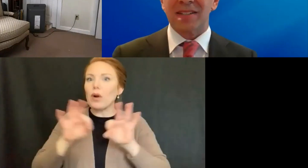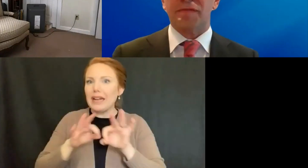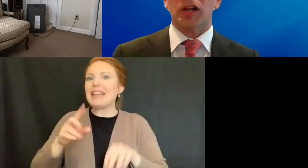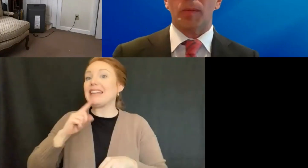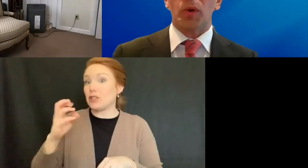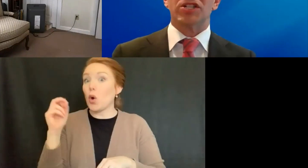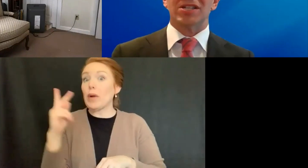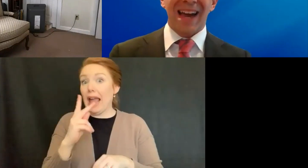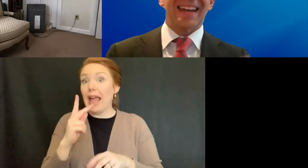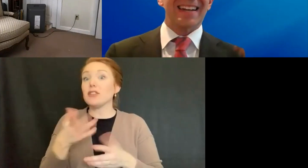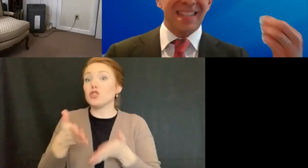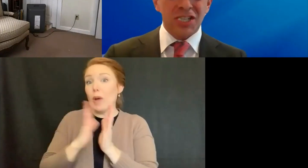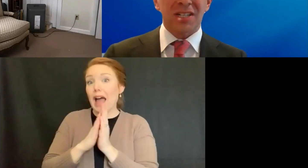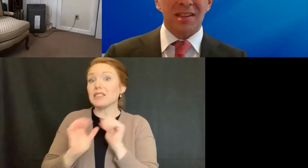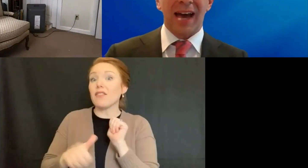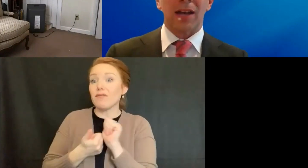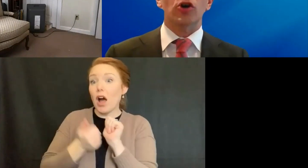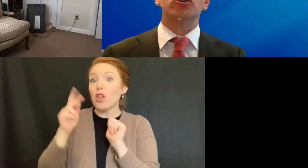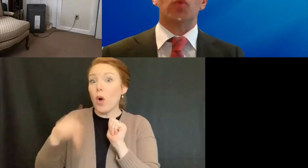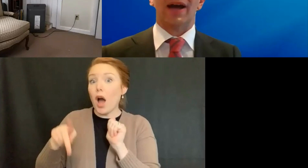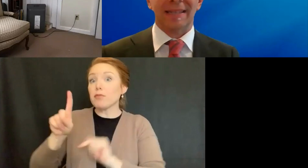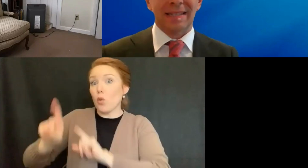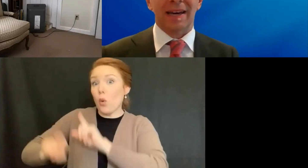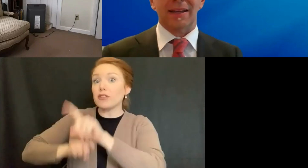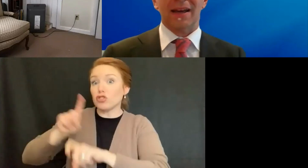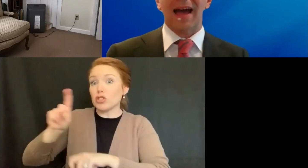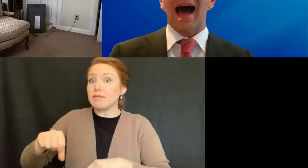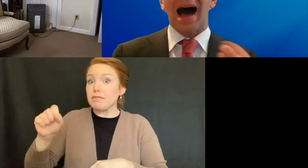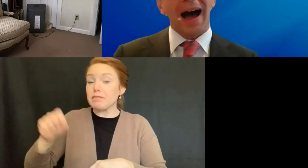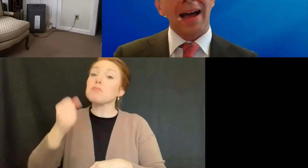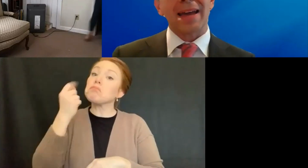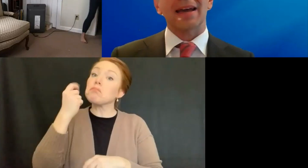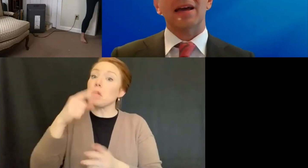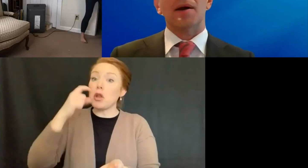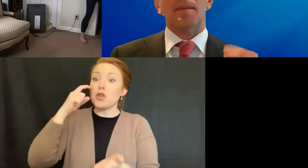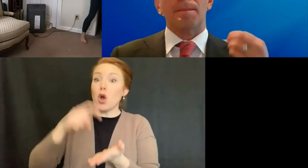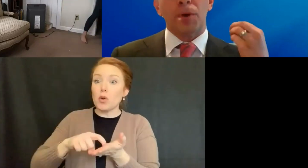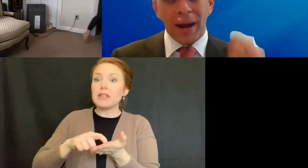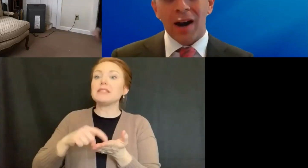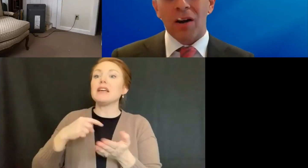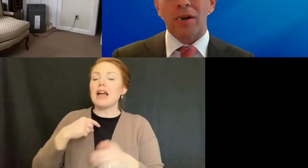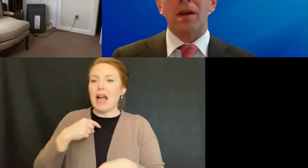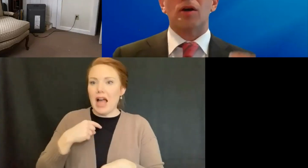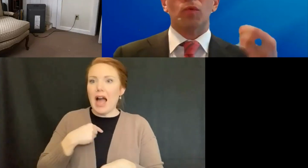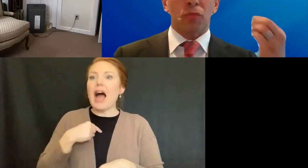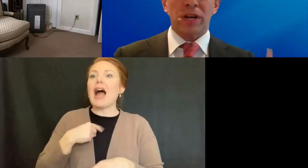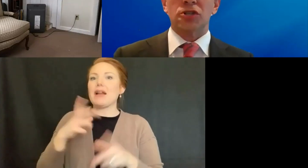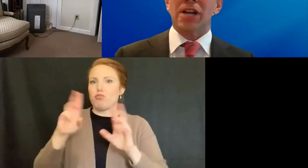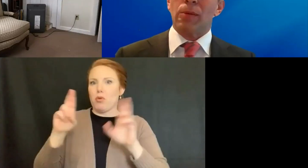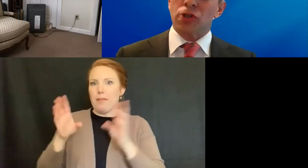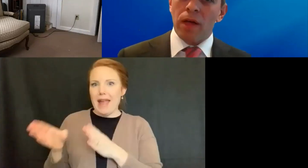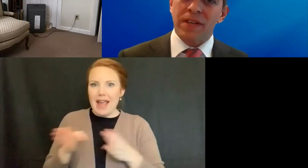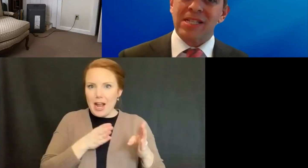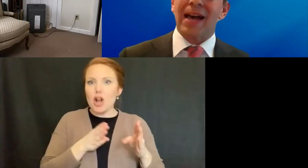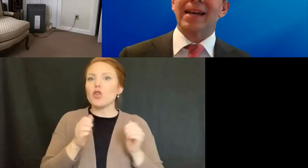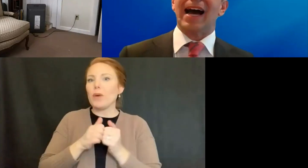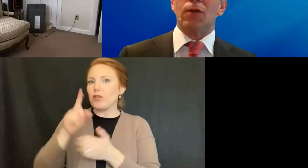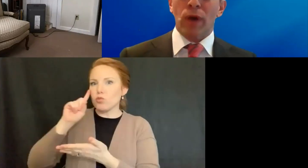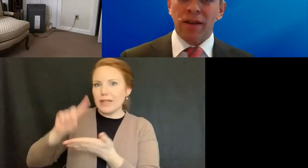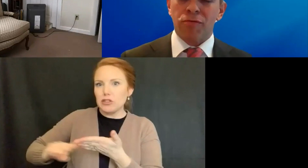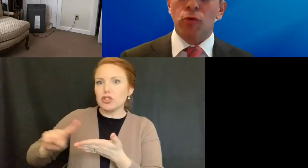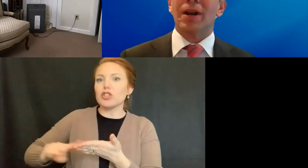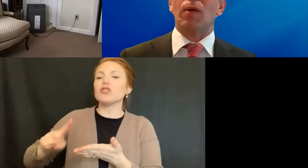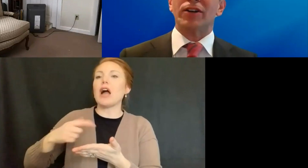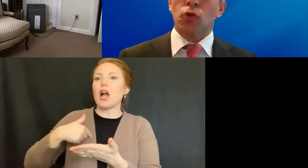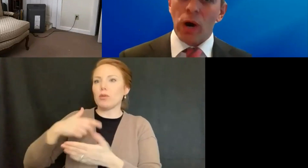to ask follow-up questions. And in addition to that, notice what I did. I prepared with research. I was on the site,